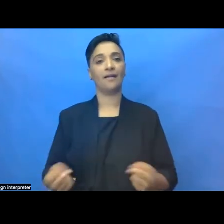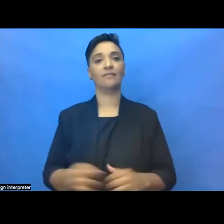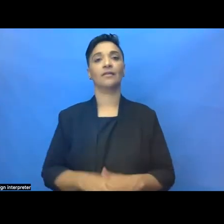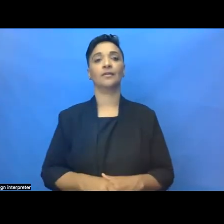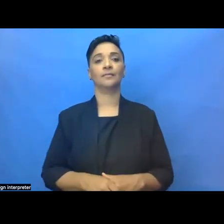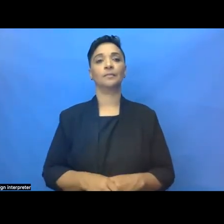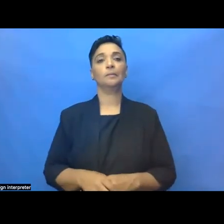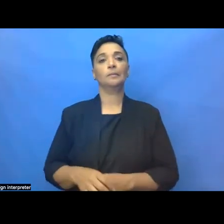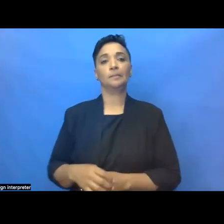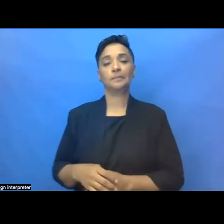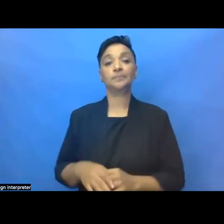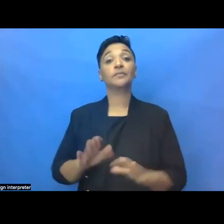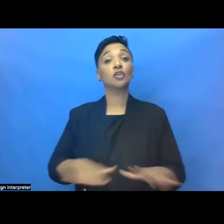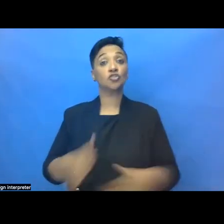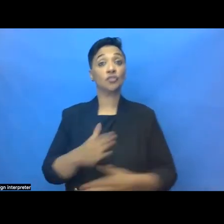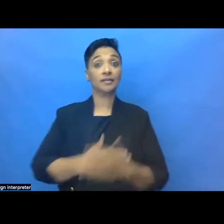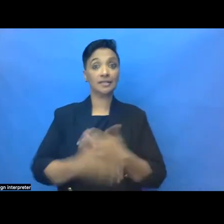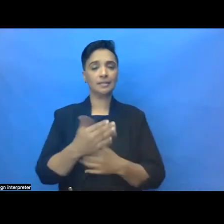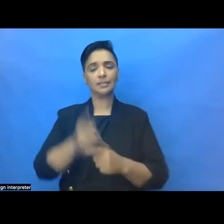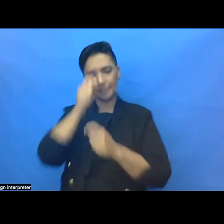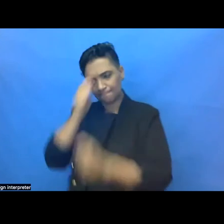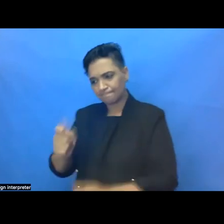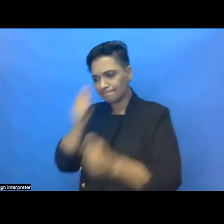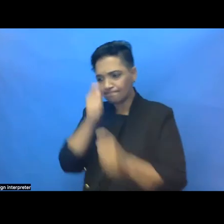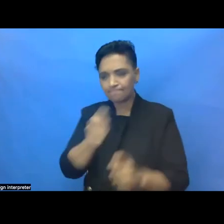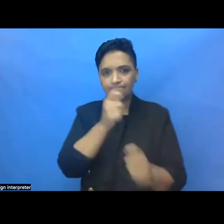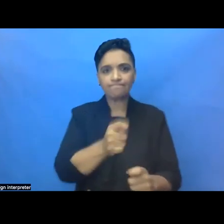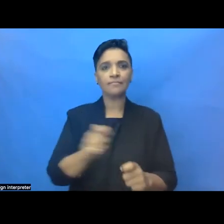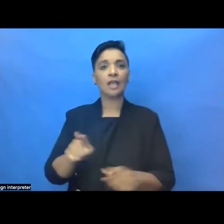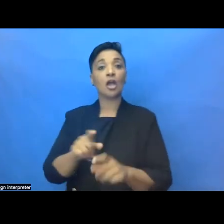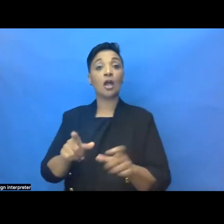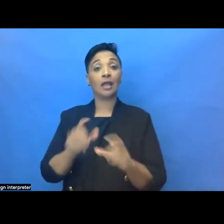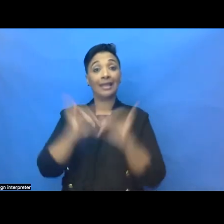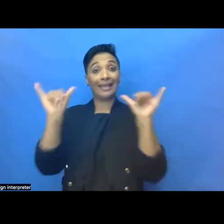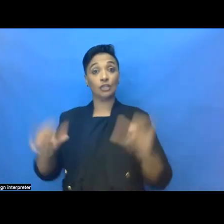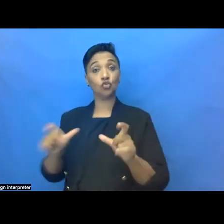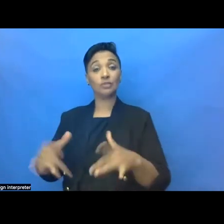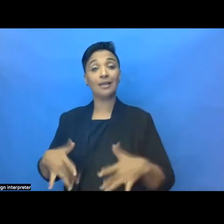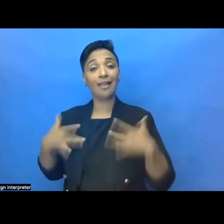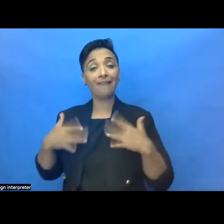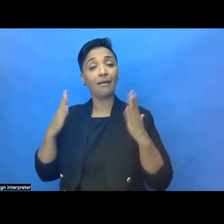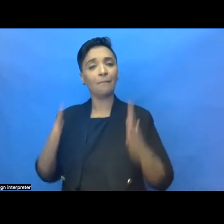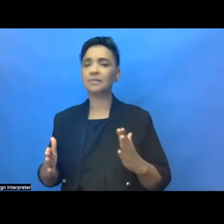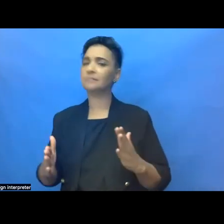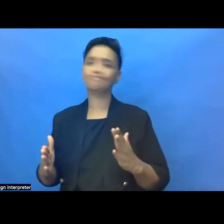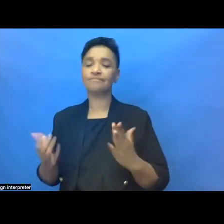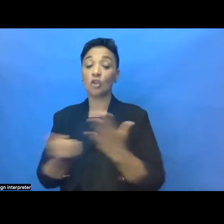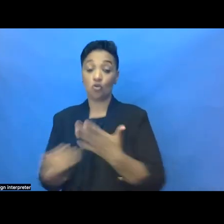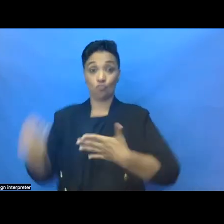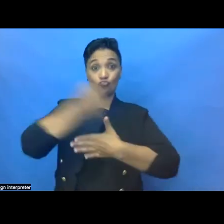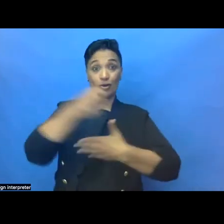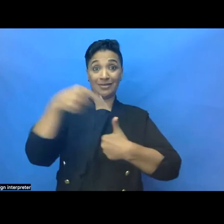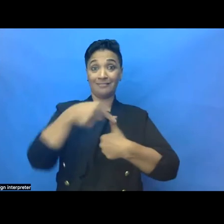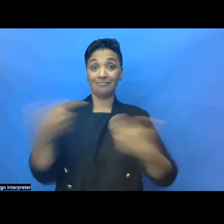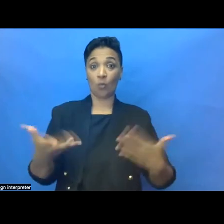regards children with disabilities, the full recognition of the right to family life is of highest priorities, followed